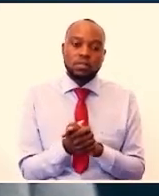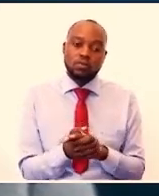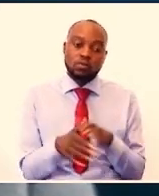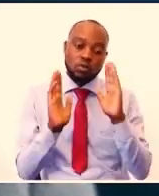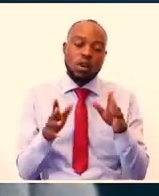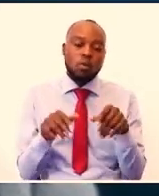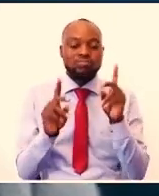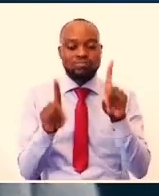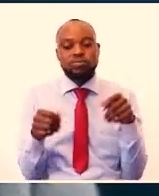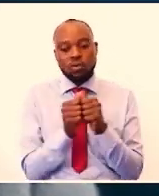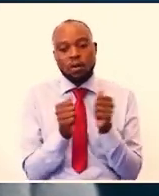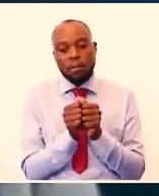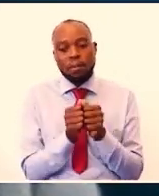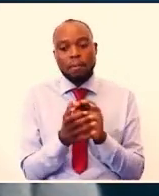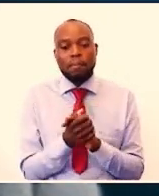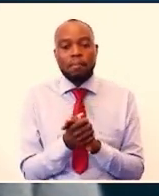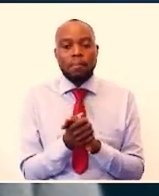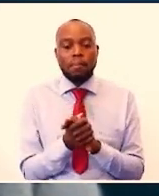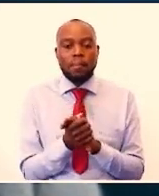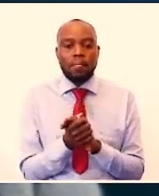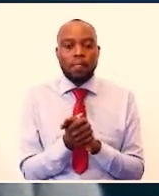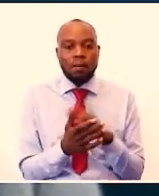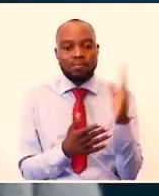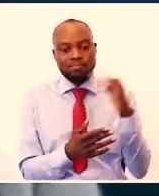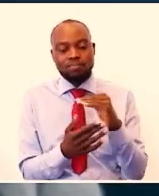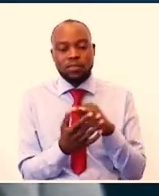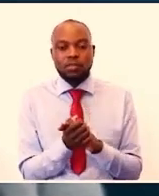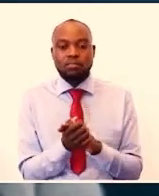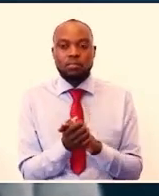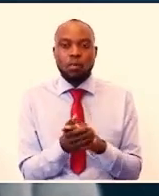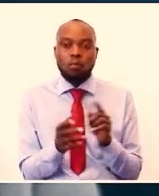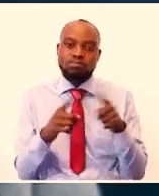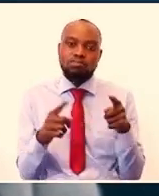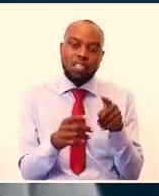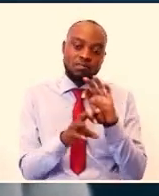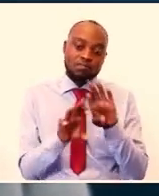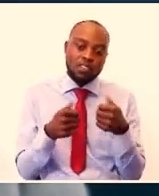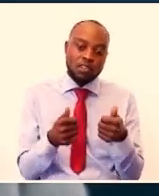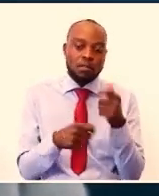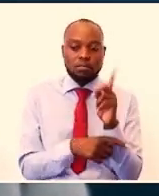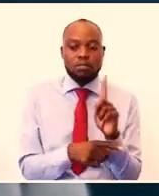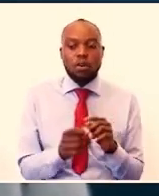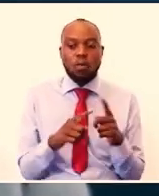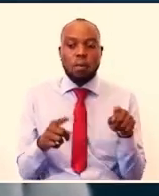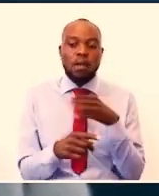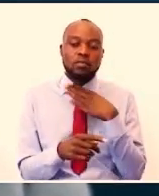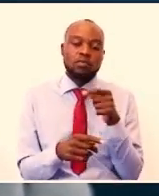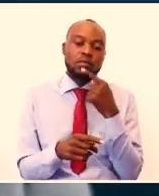lot of external debt has been predatory, odious, and unfair, but it's also true